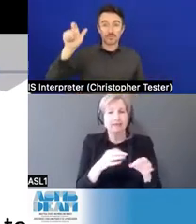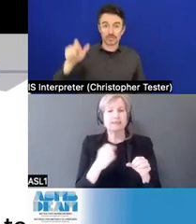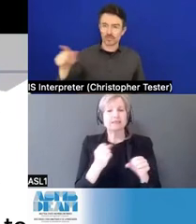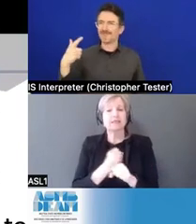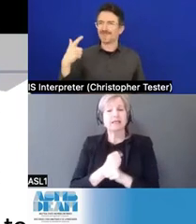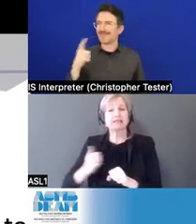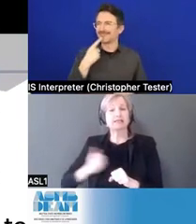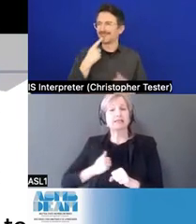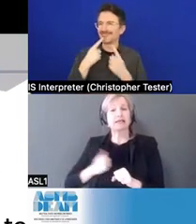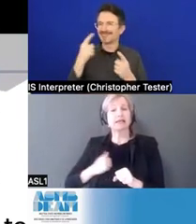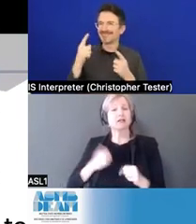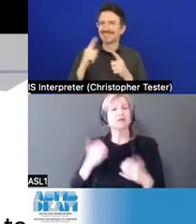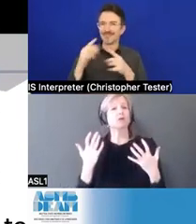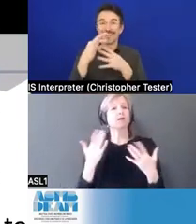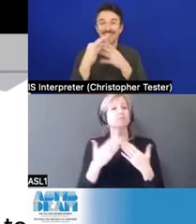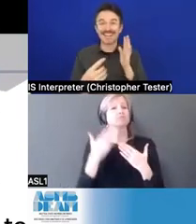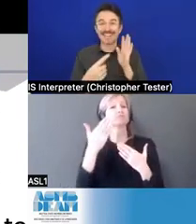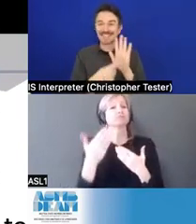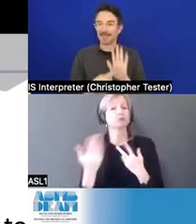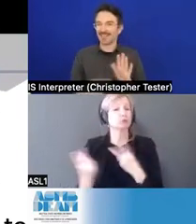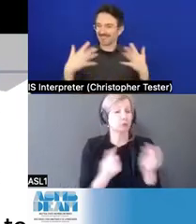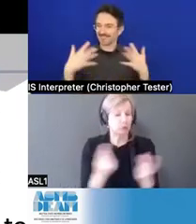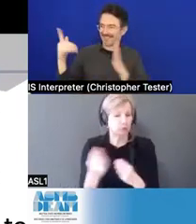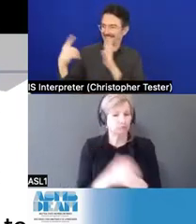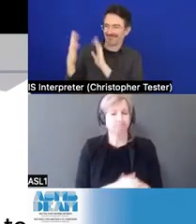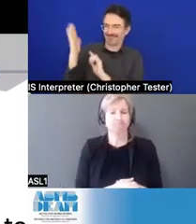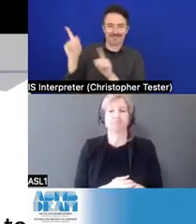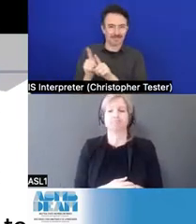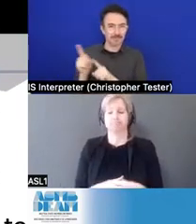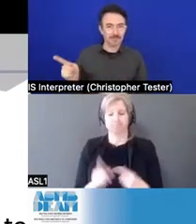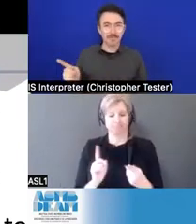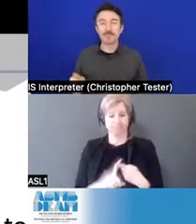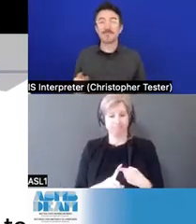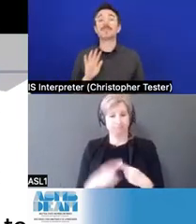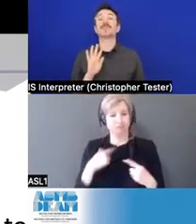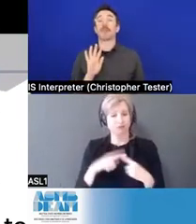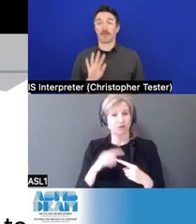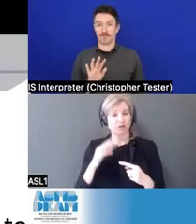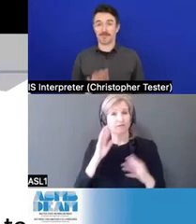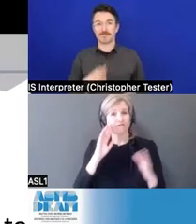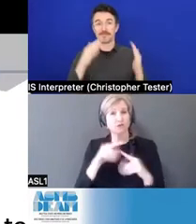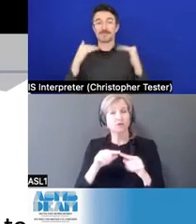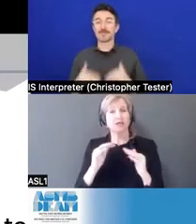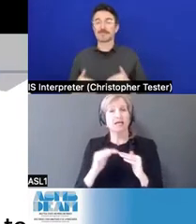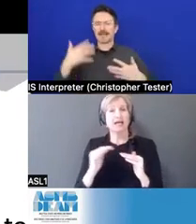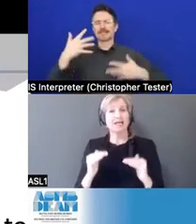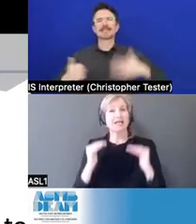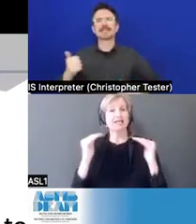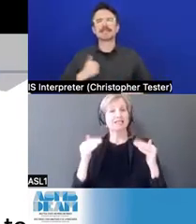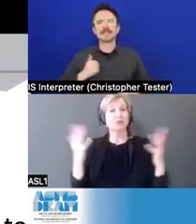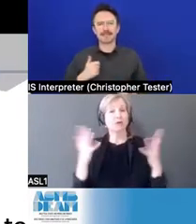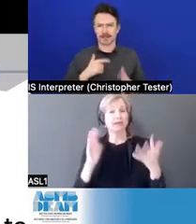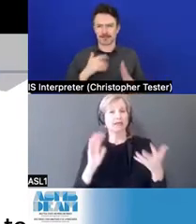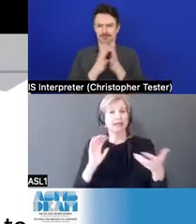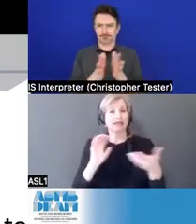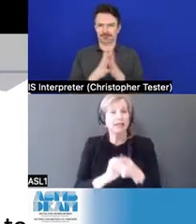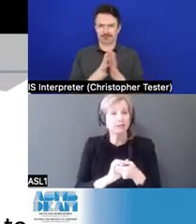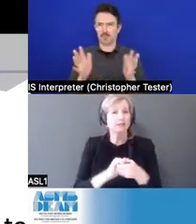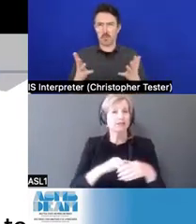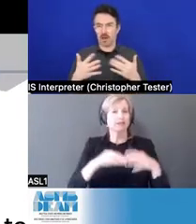like to do moving forward. We would like to focus on our enhancing our engagement and communication with our